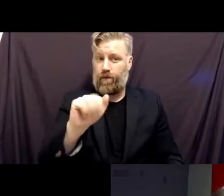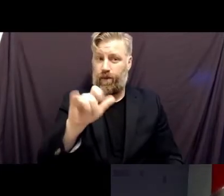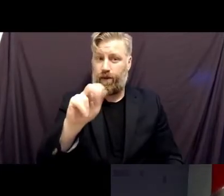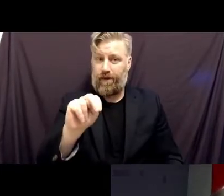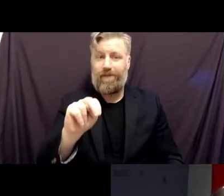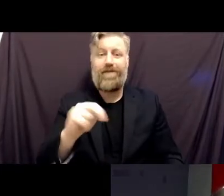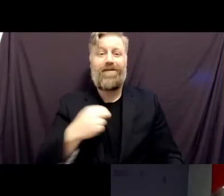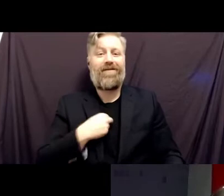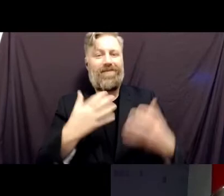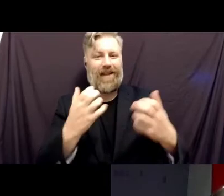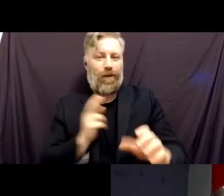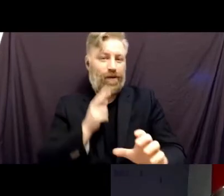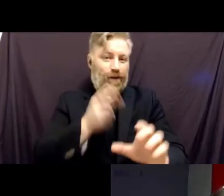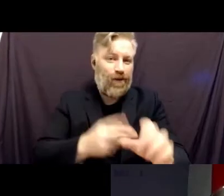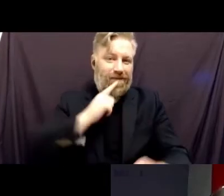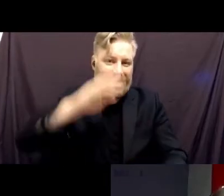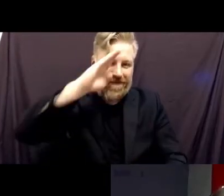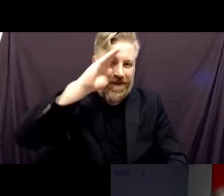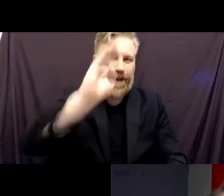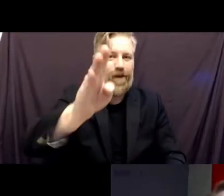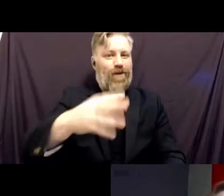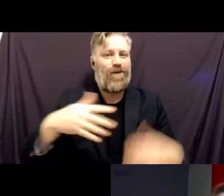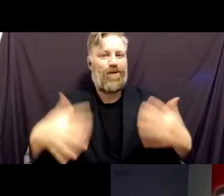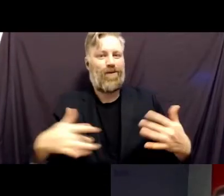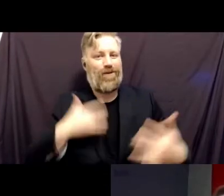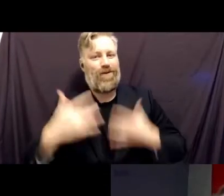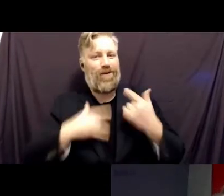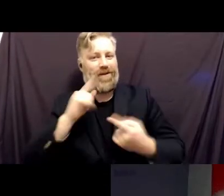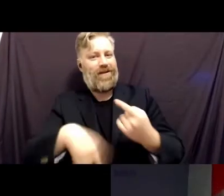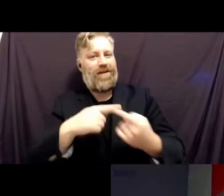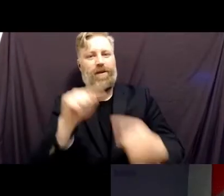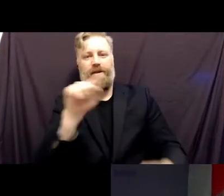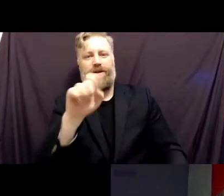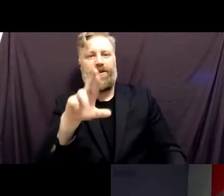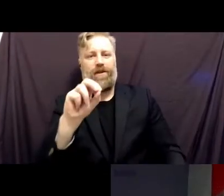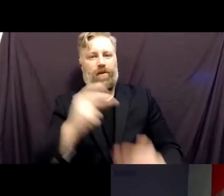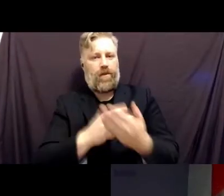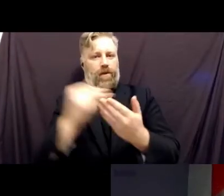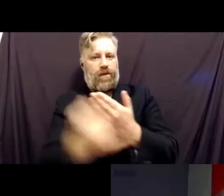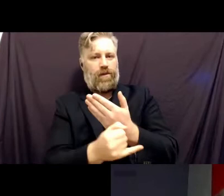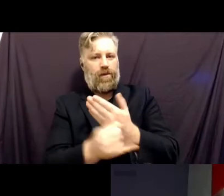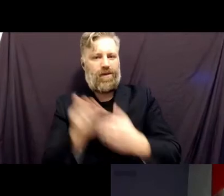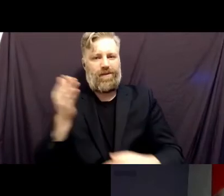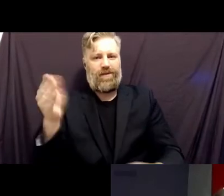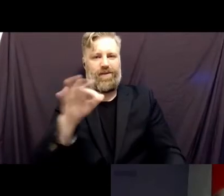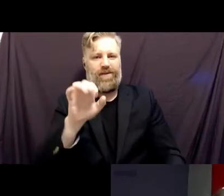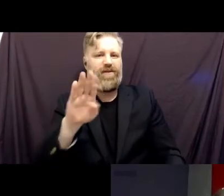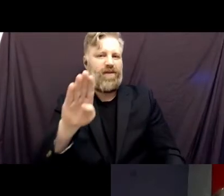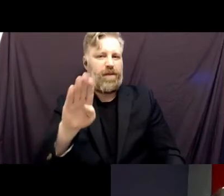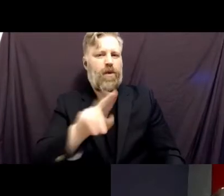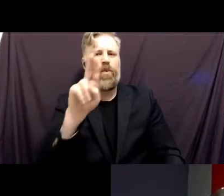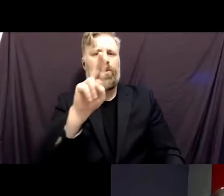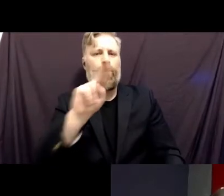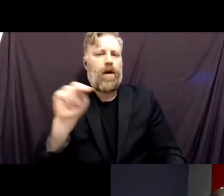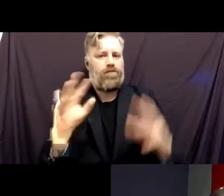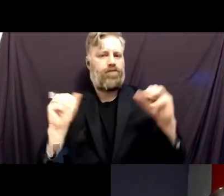and say that we're really excited about the Zero Project in February at the United Nations in Vienna. Thank